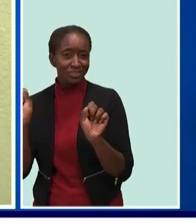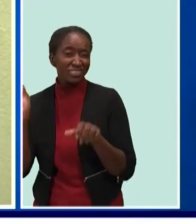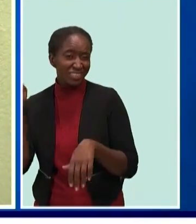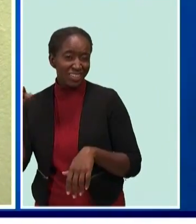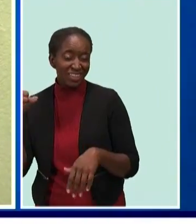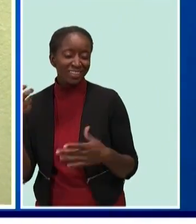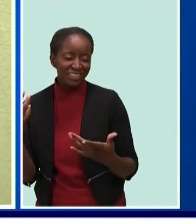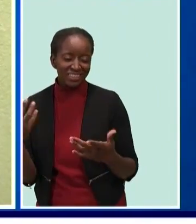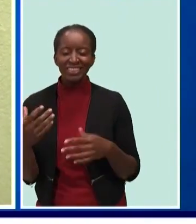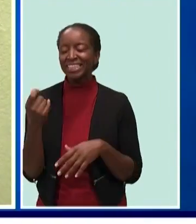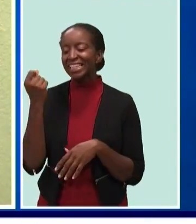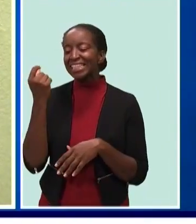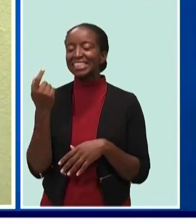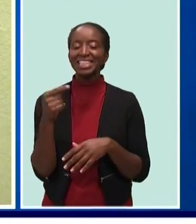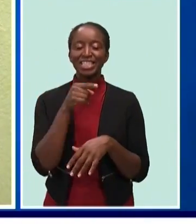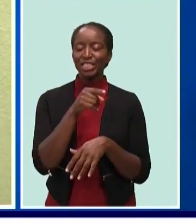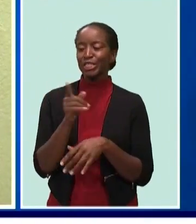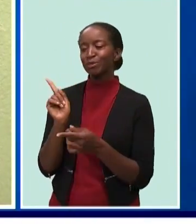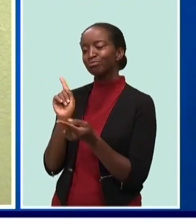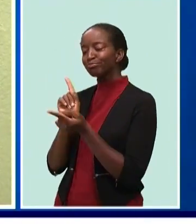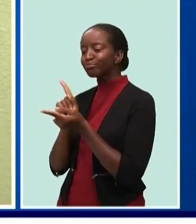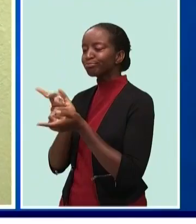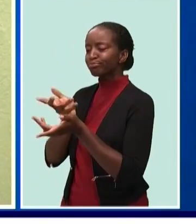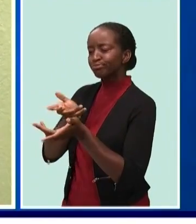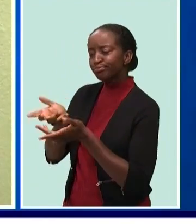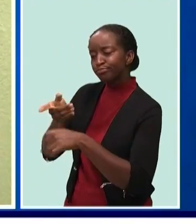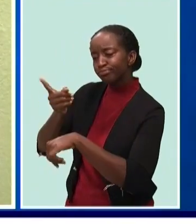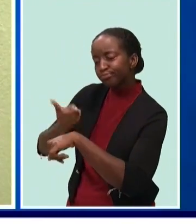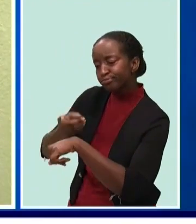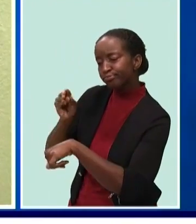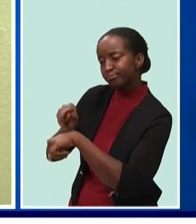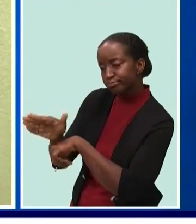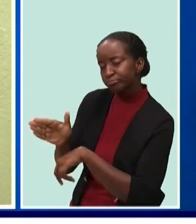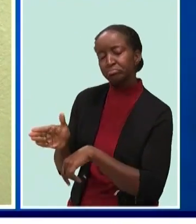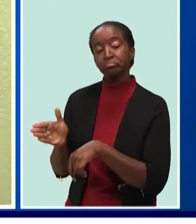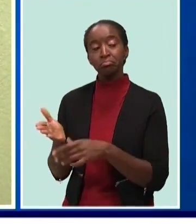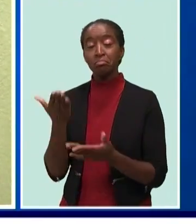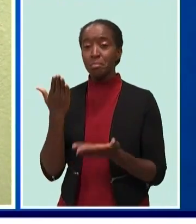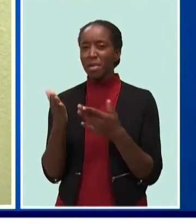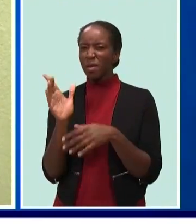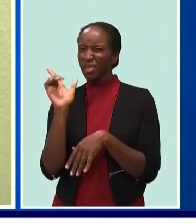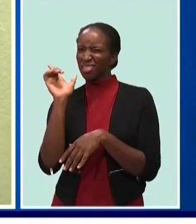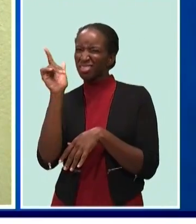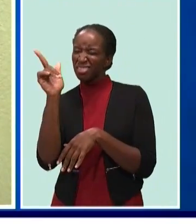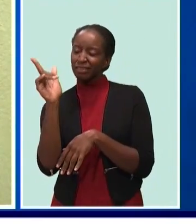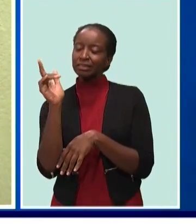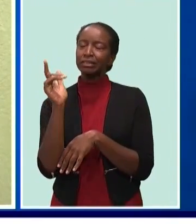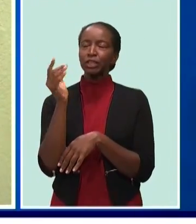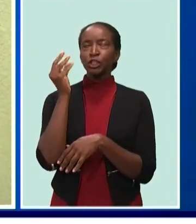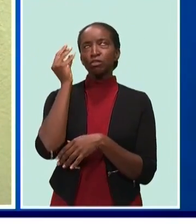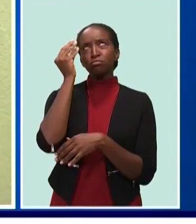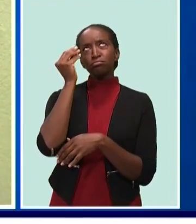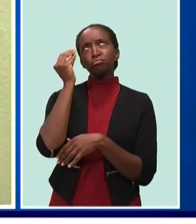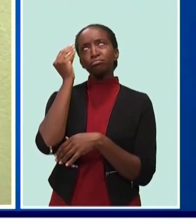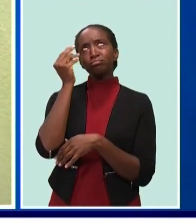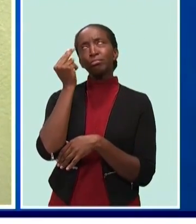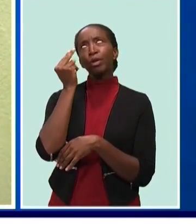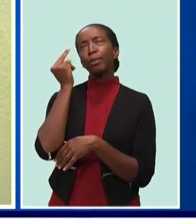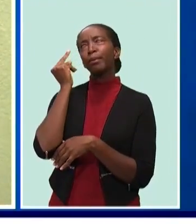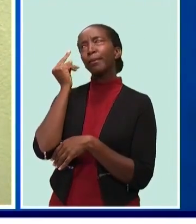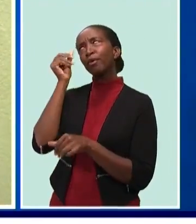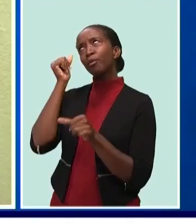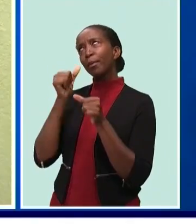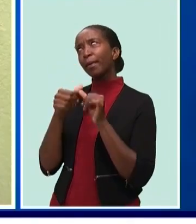woman Cynthia Ford said was true? You know what Lynn said really makes sense by the time they go home